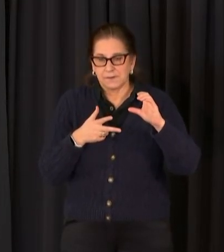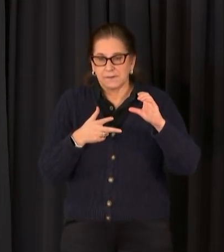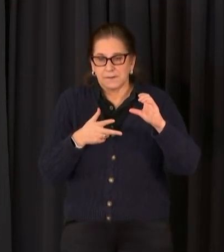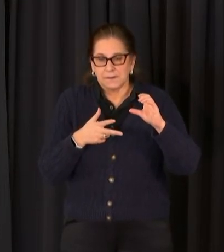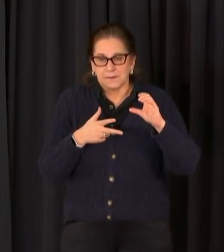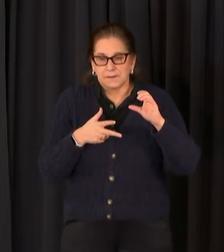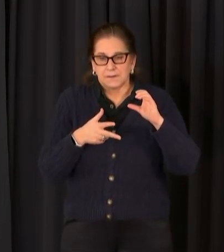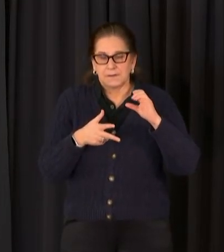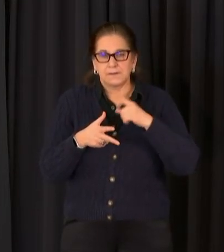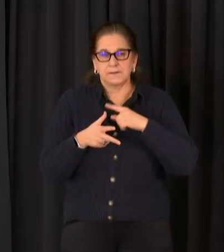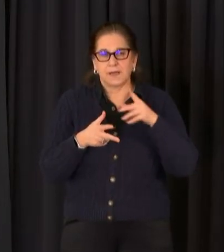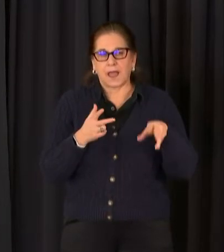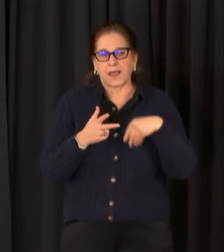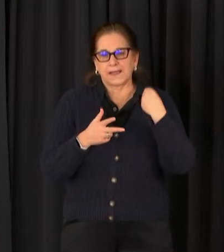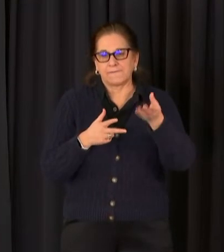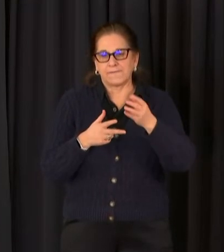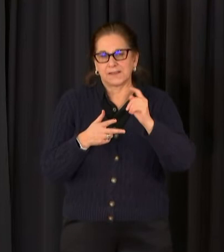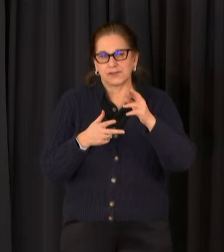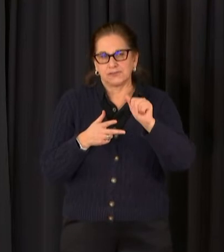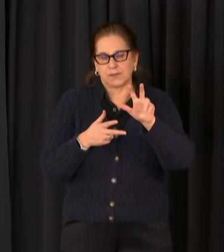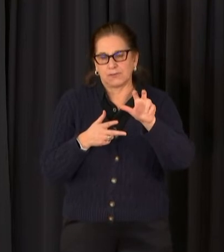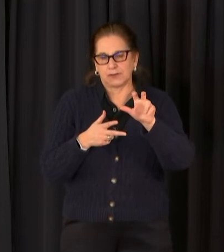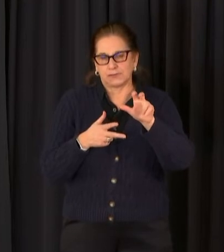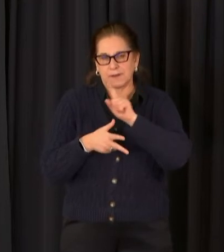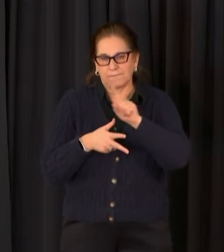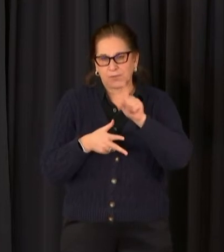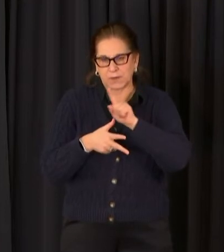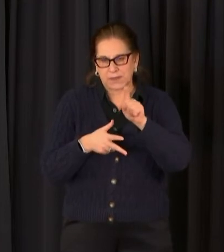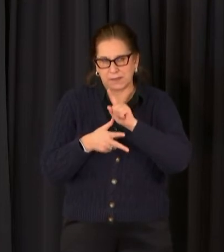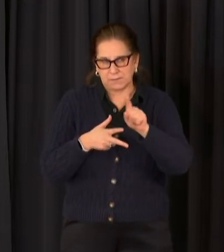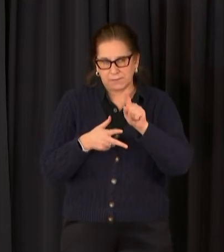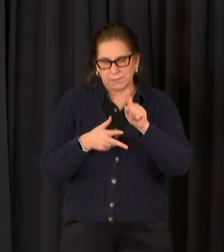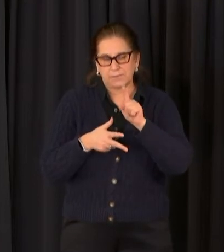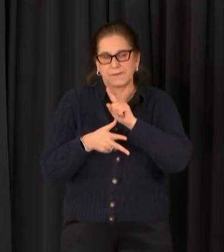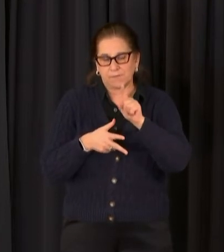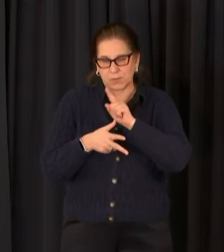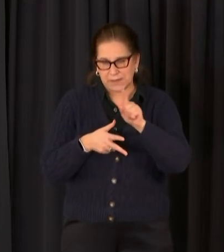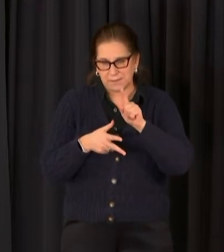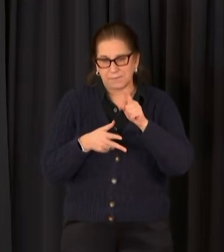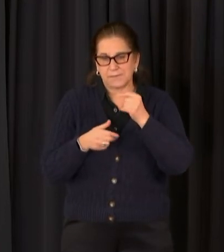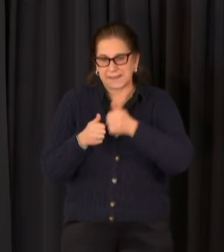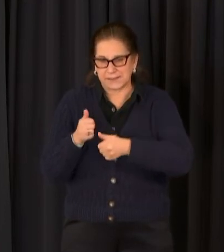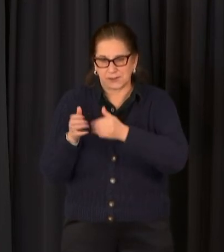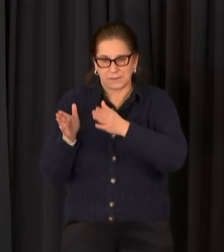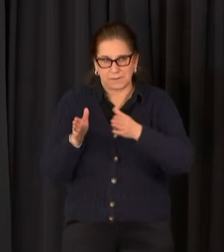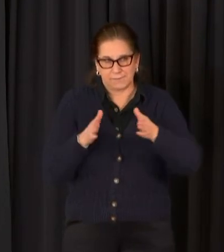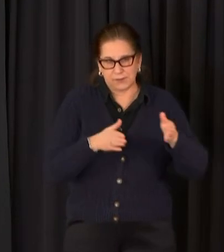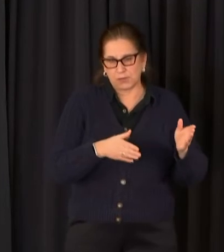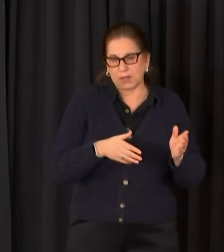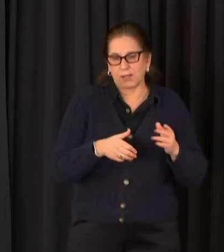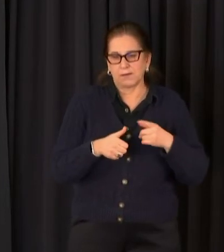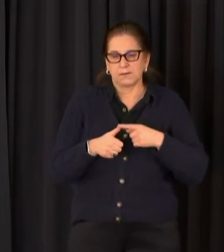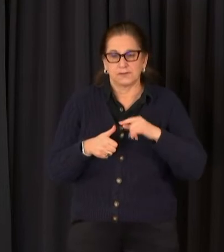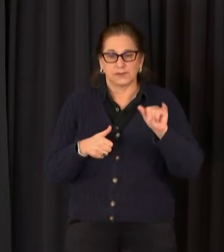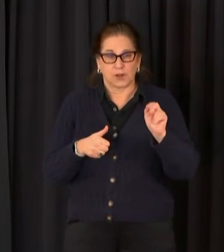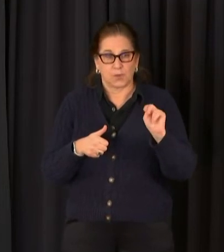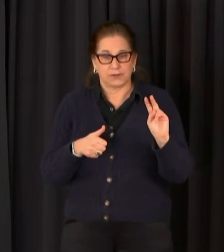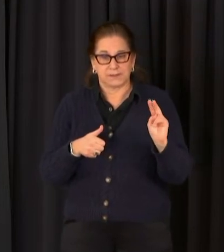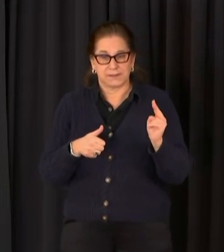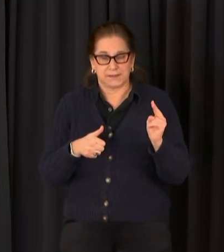which was authorized for the week ending January 2nd, 2021 until March 13th, 2021. We have